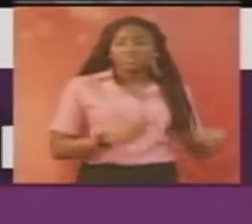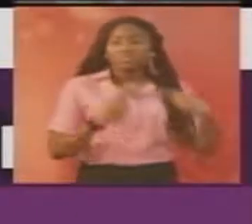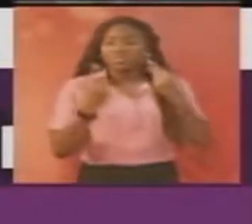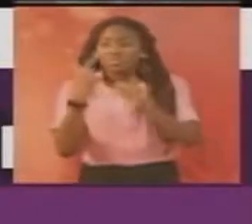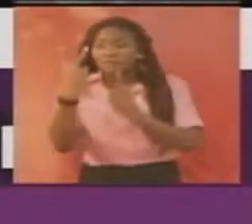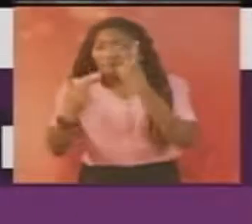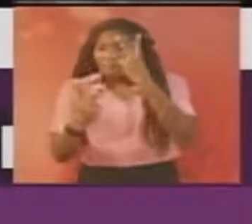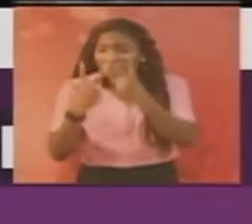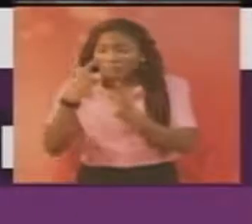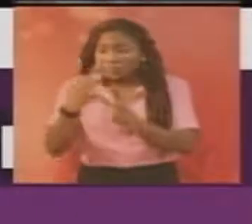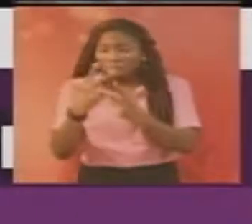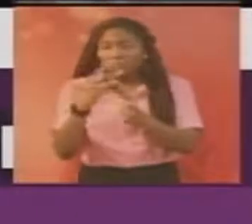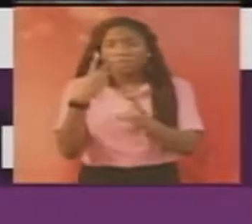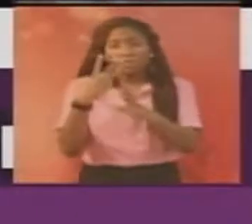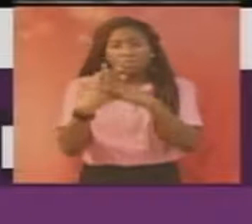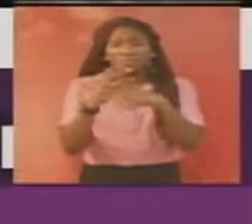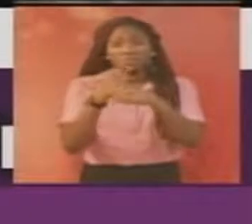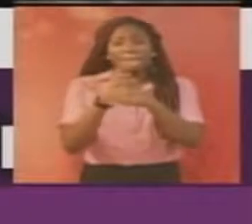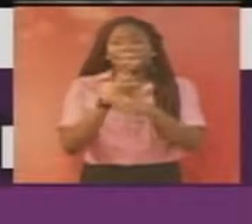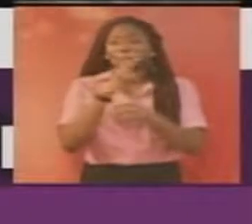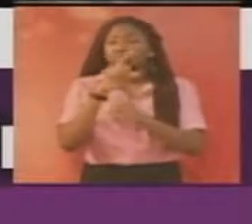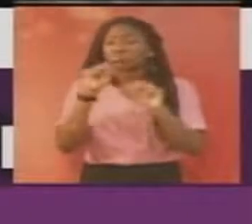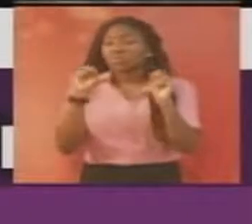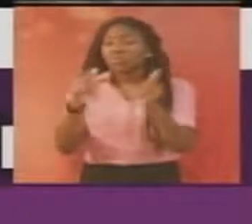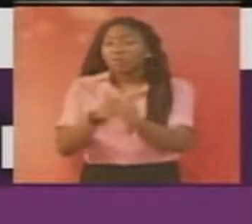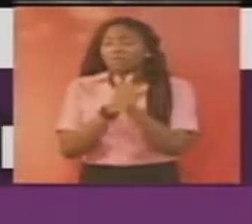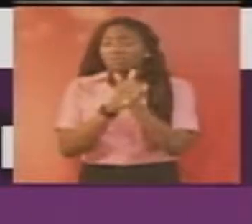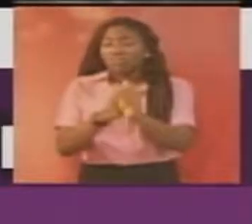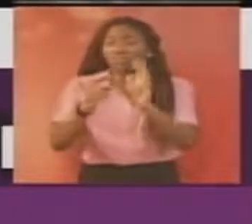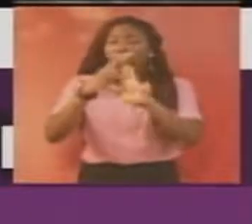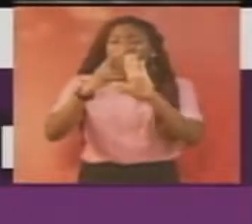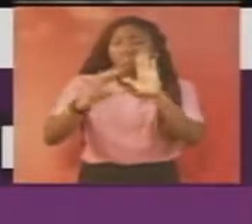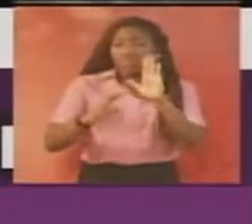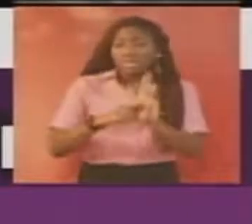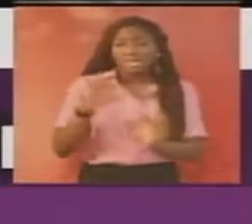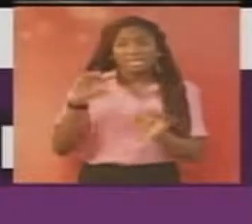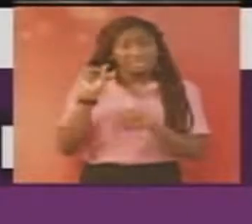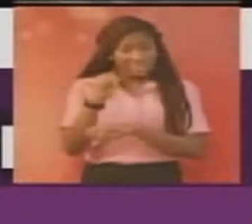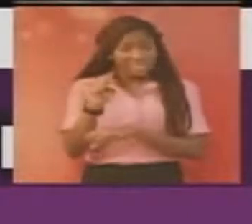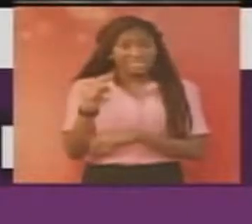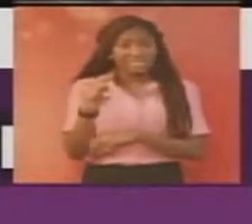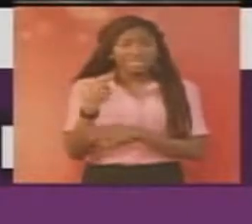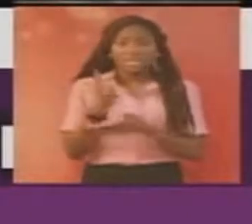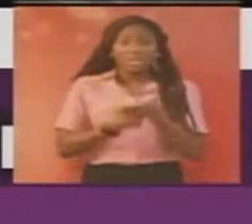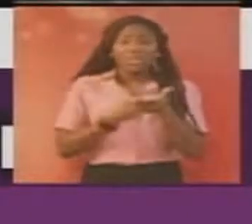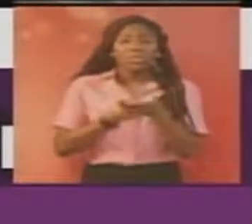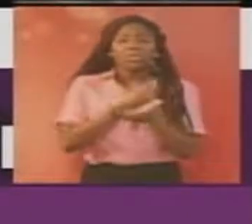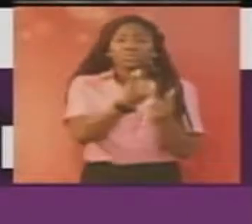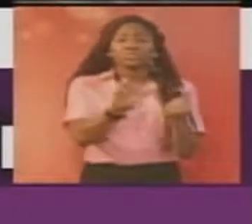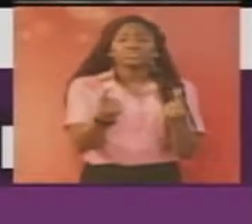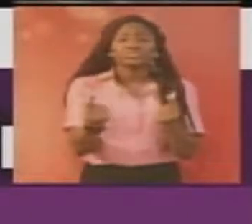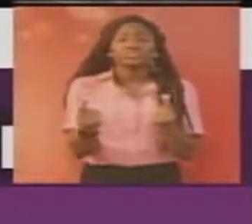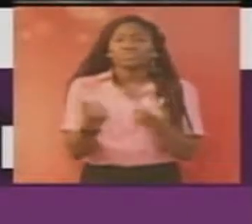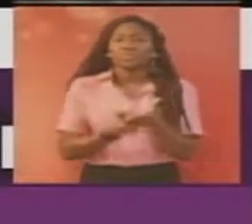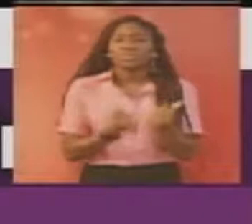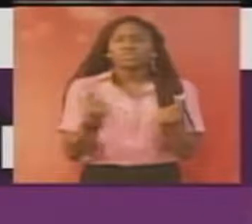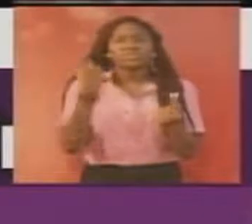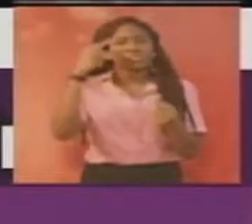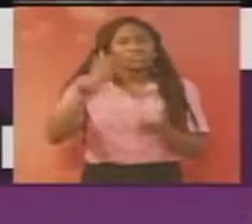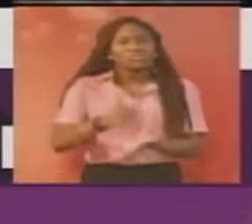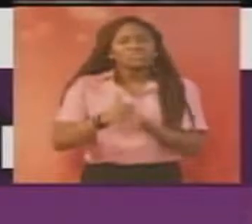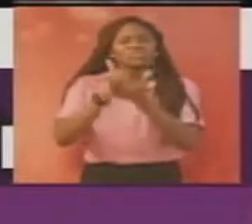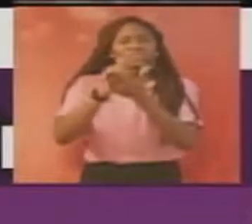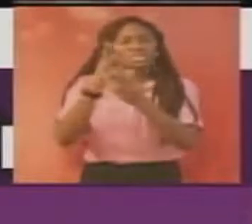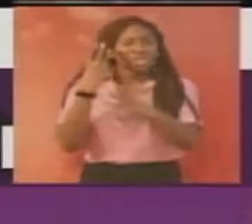the protocols are in place? And if so, well, what sort of measures have you done, or what have you done with regards